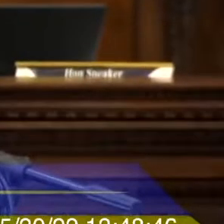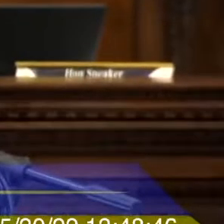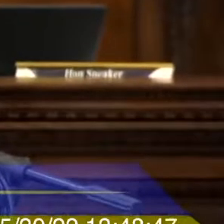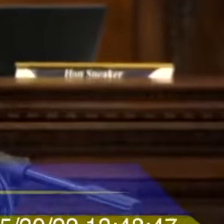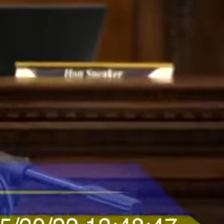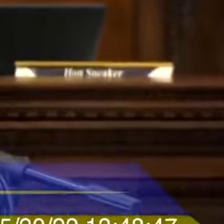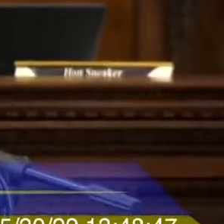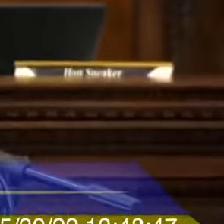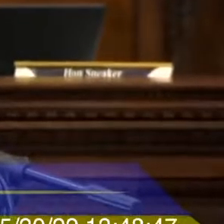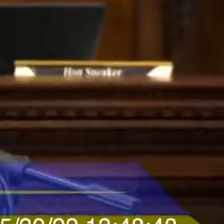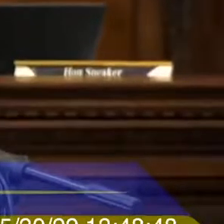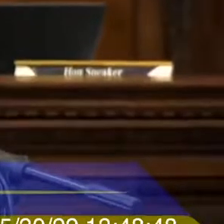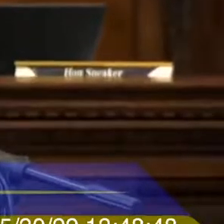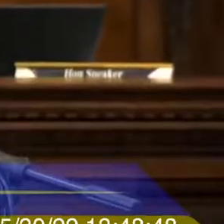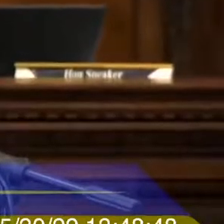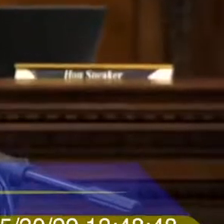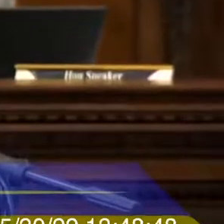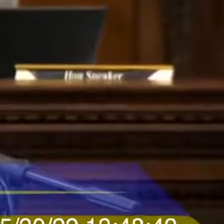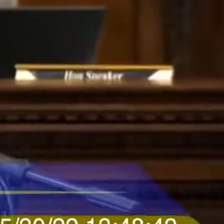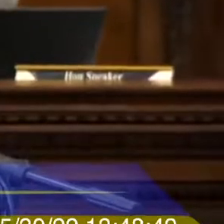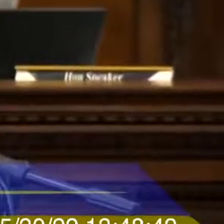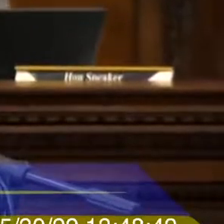can someone come and assist